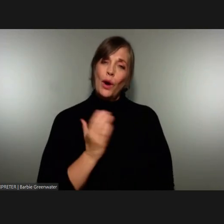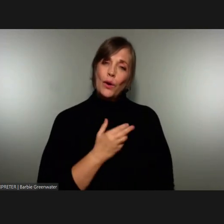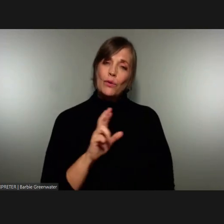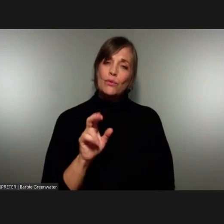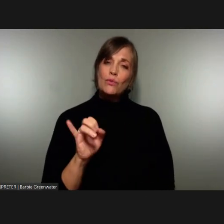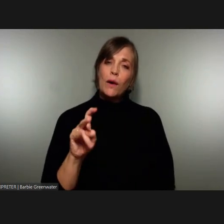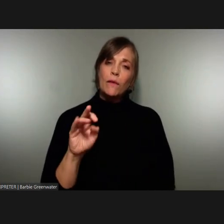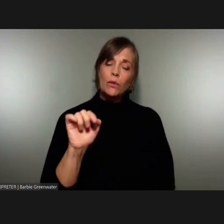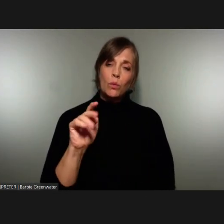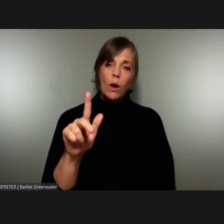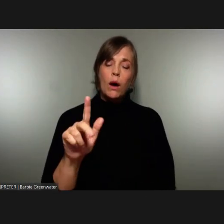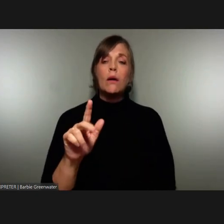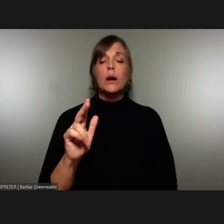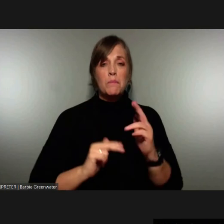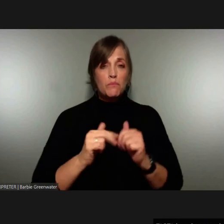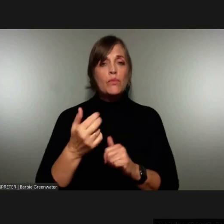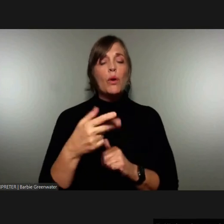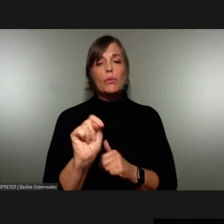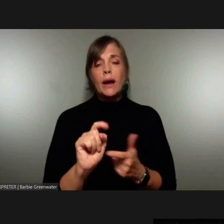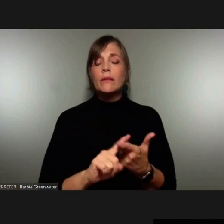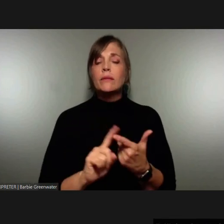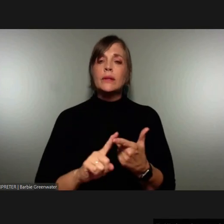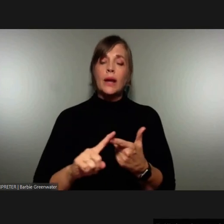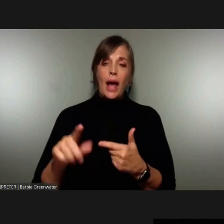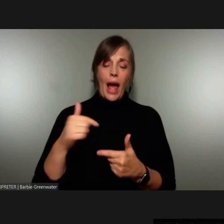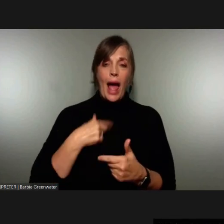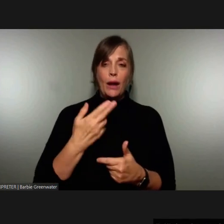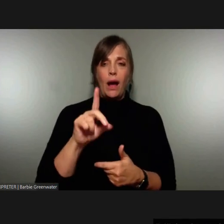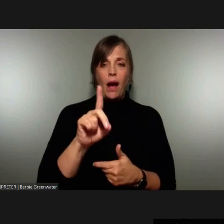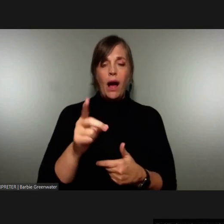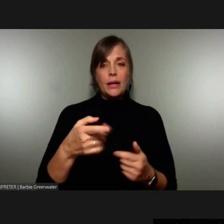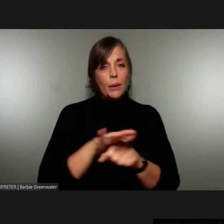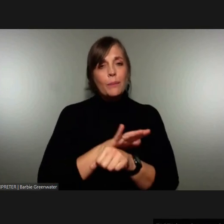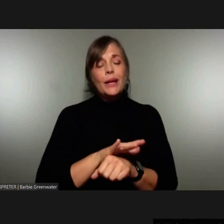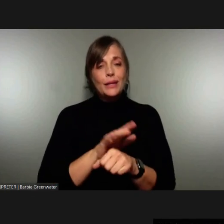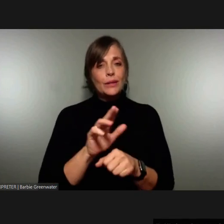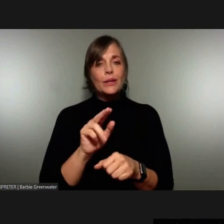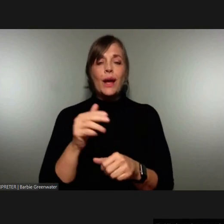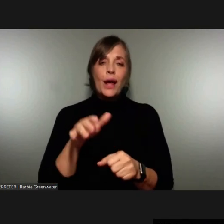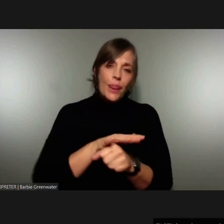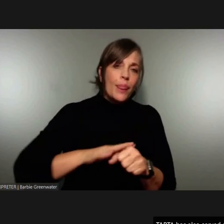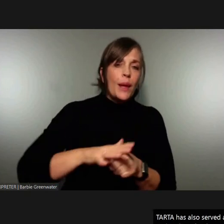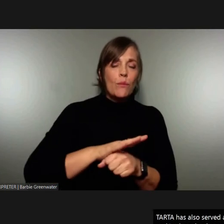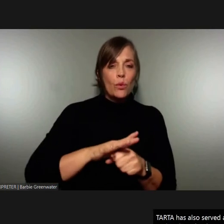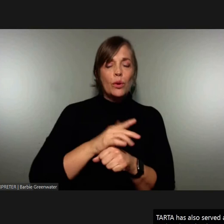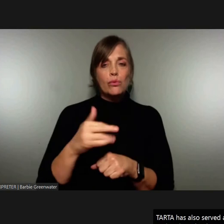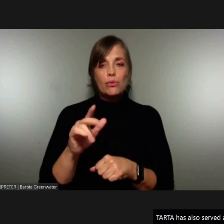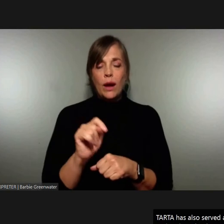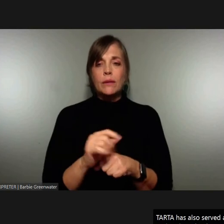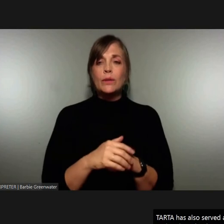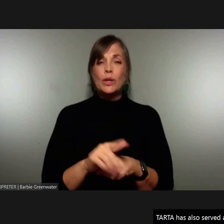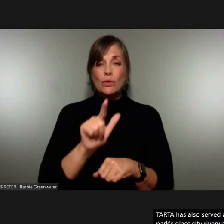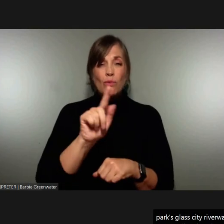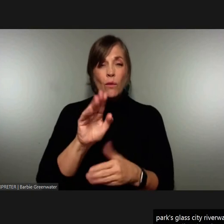Lucas County Metropolitan Housing Authority HUD Completes Neighborhoods Grant. More than $24 million in federal funding